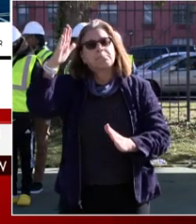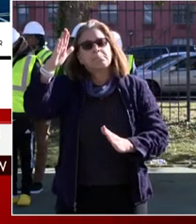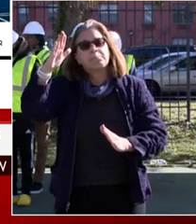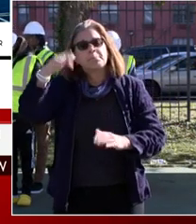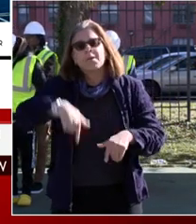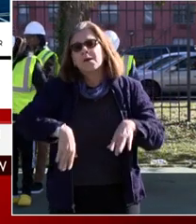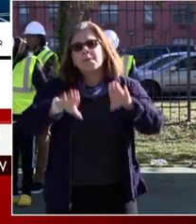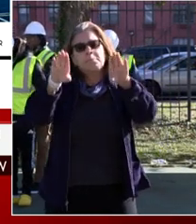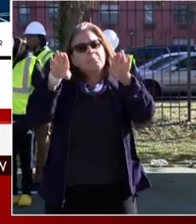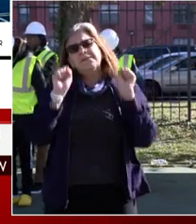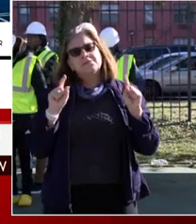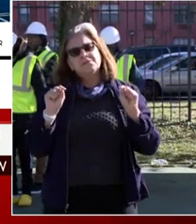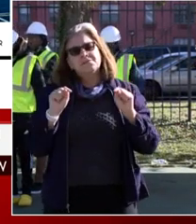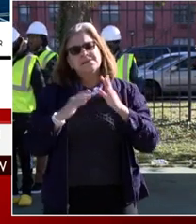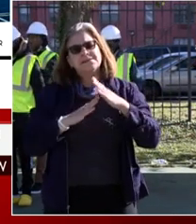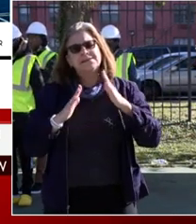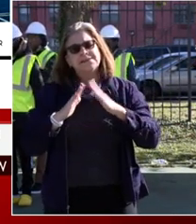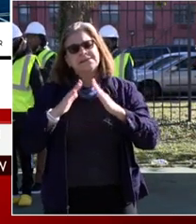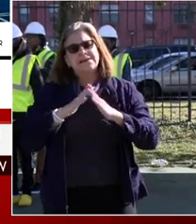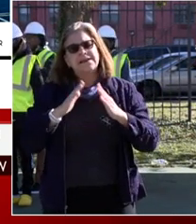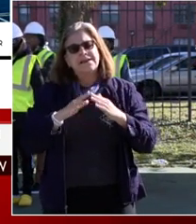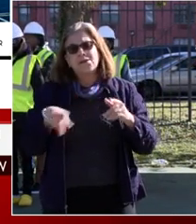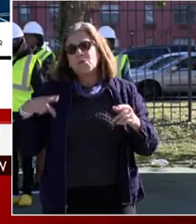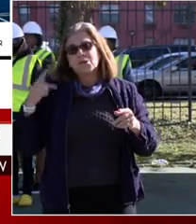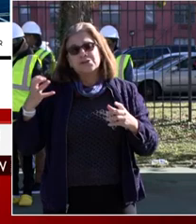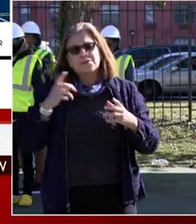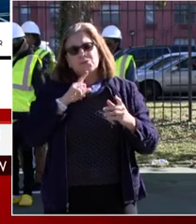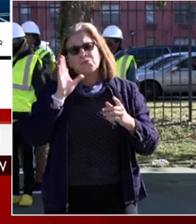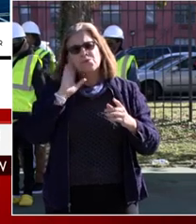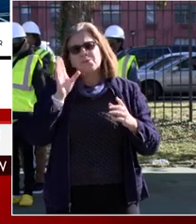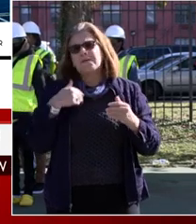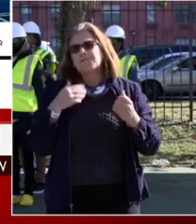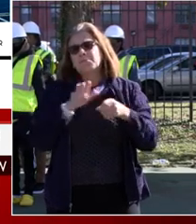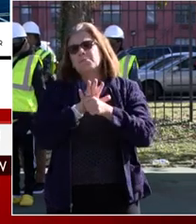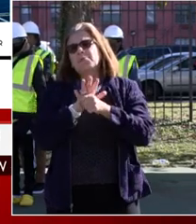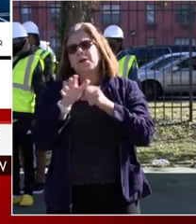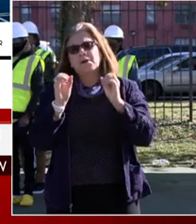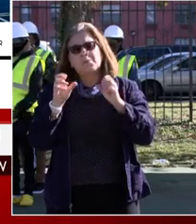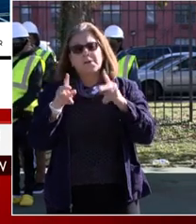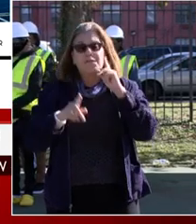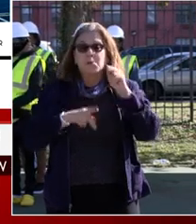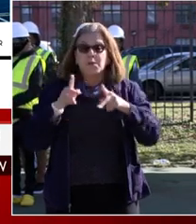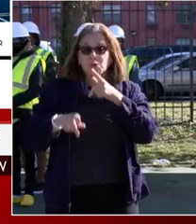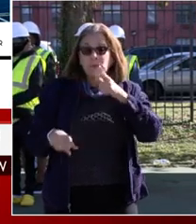inmensas oportunidades para personas que necesitan un desarrollo profesional.